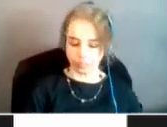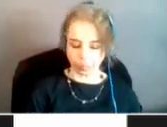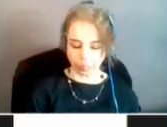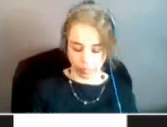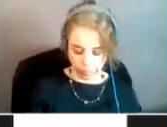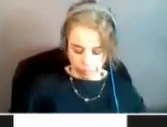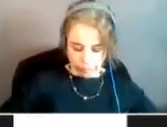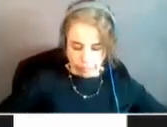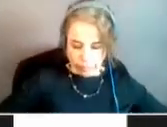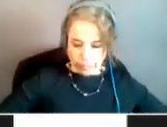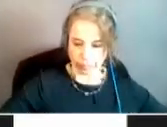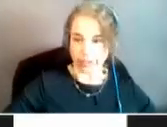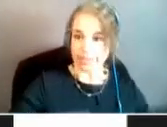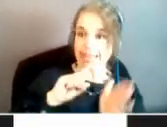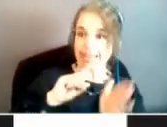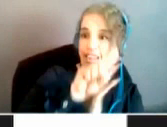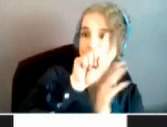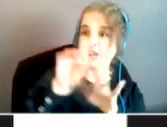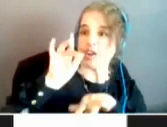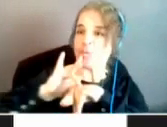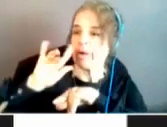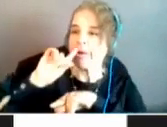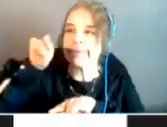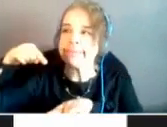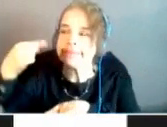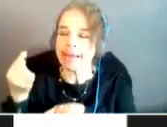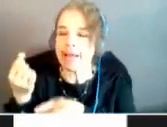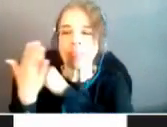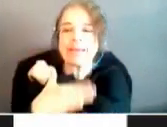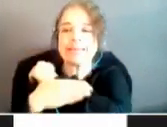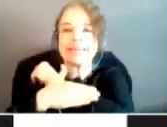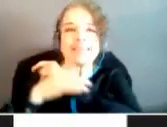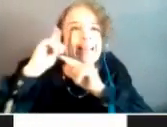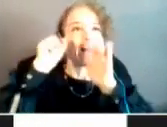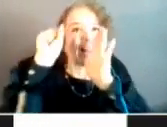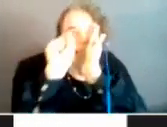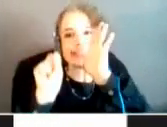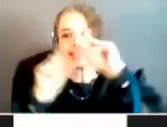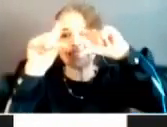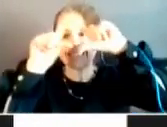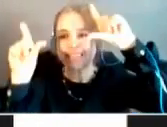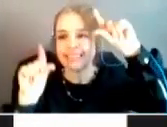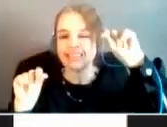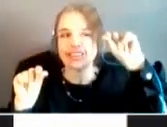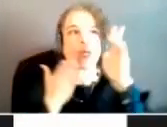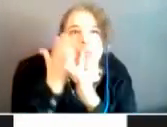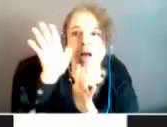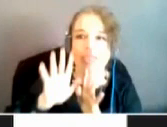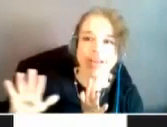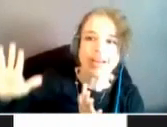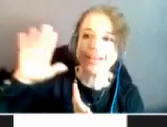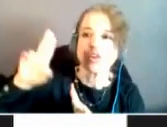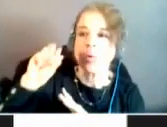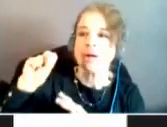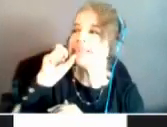know, and then investigating what is available, not just in the county, but in the state, or, you know, across the country where older people